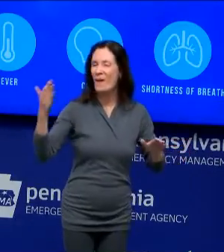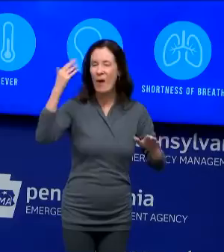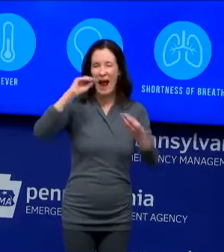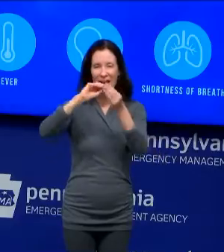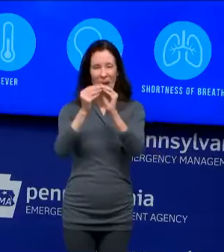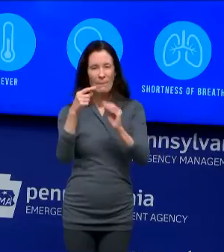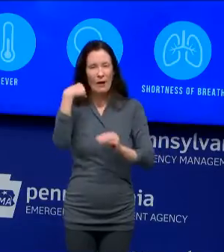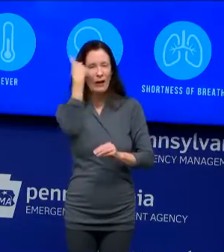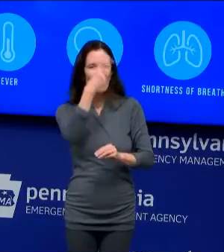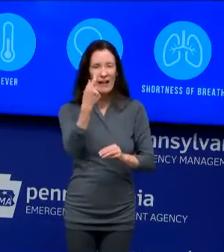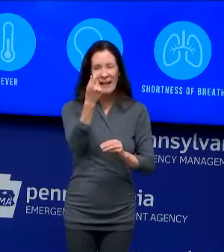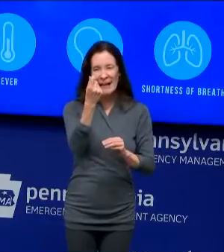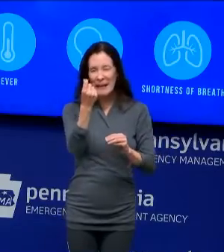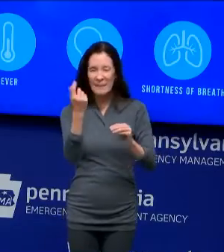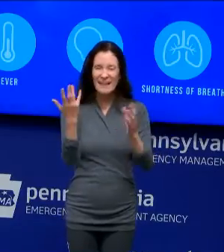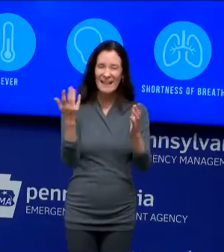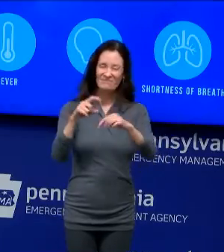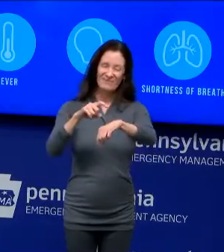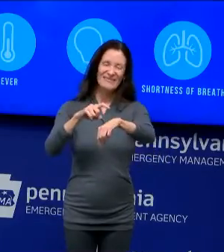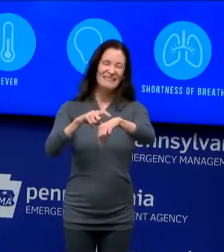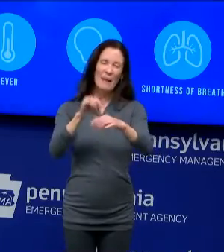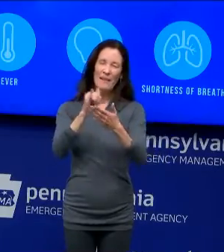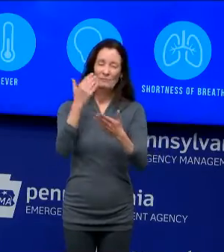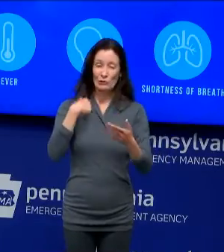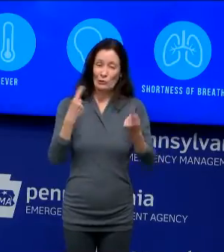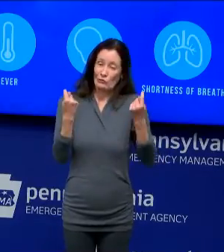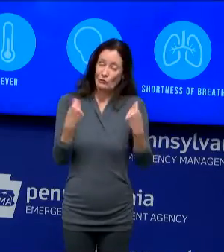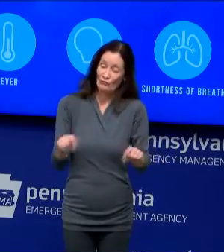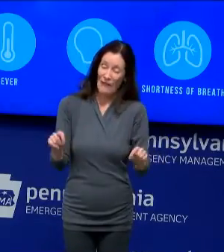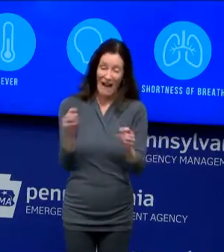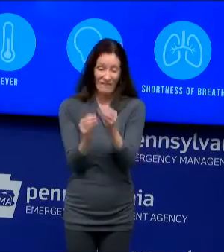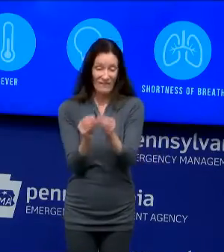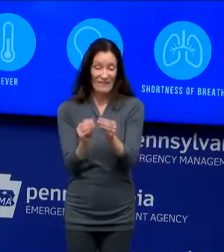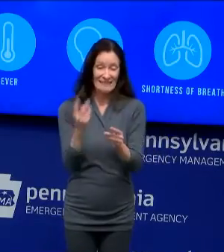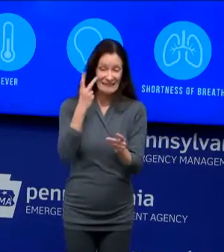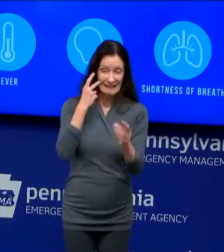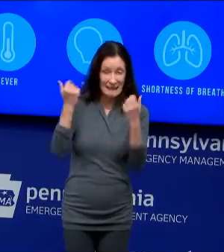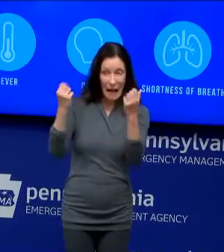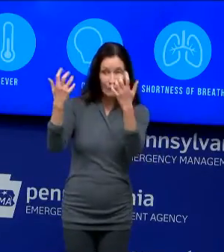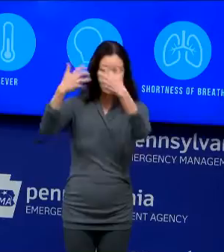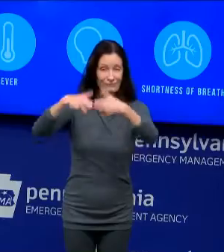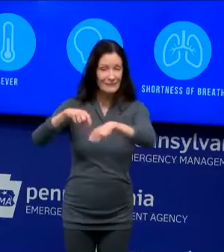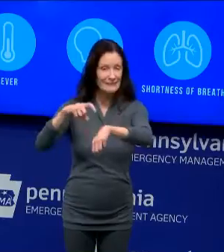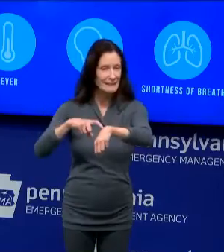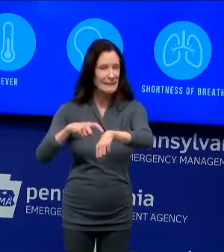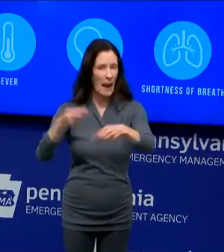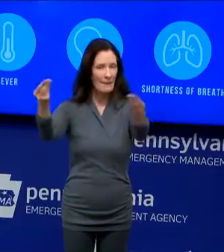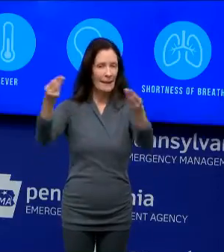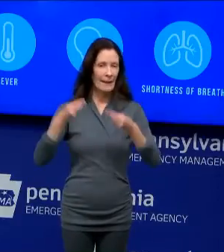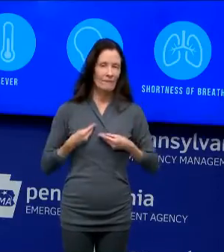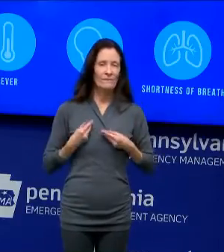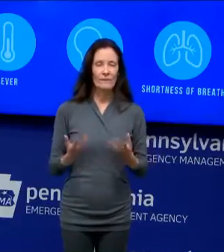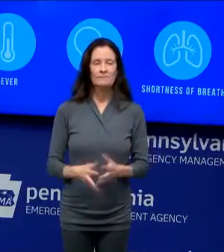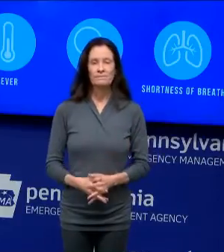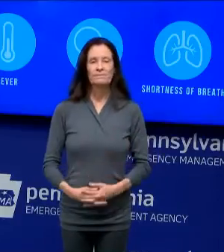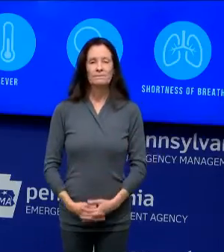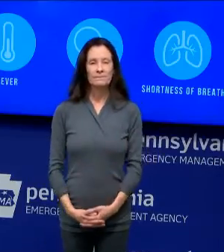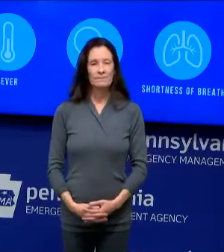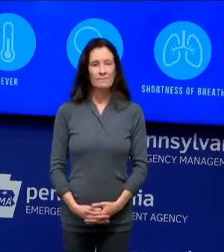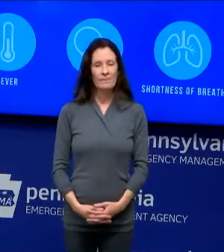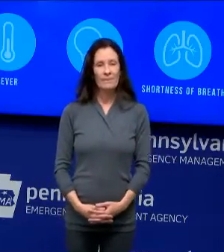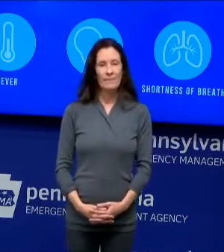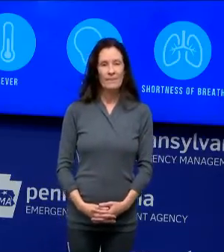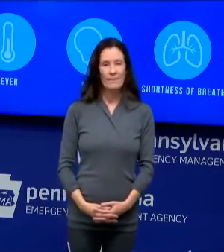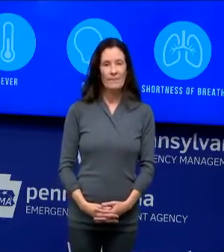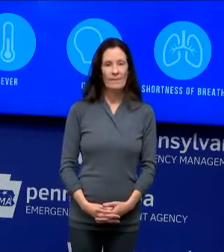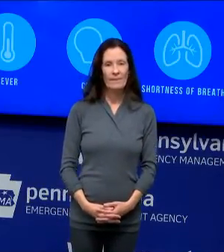there individual hospitals in the state that are at or near capacity of regular beds or ICU beds, and is the state tracking that?